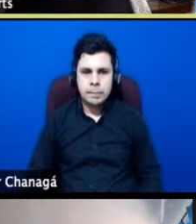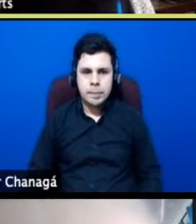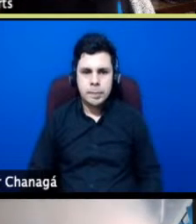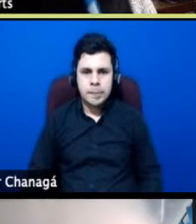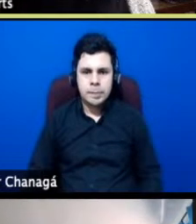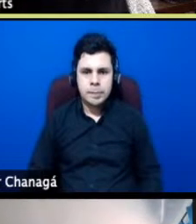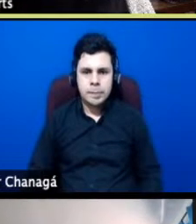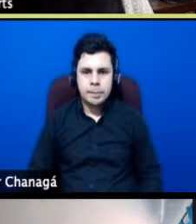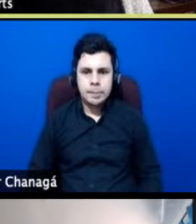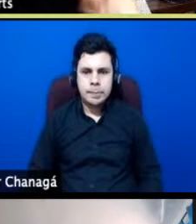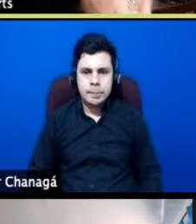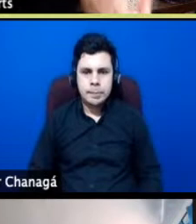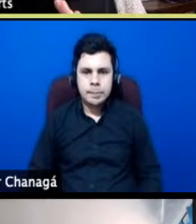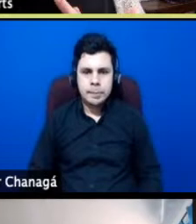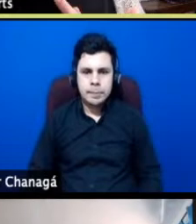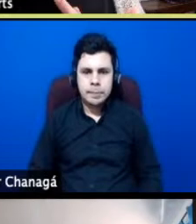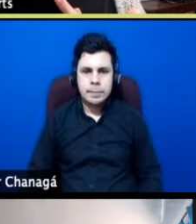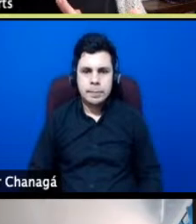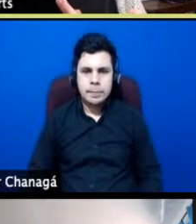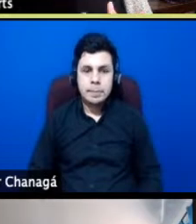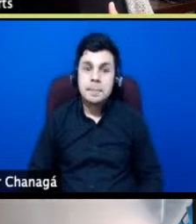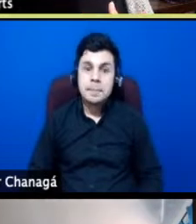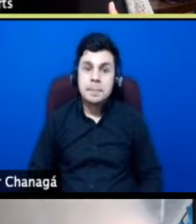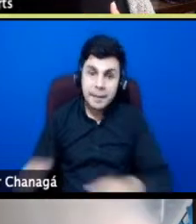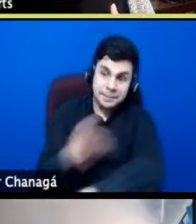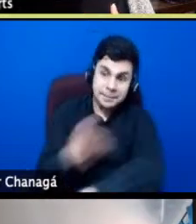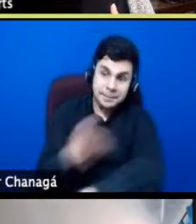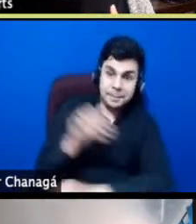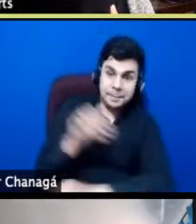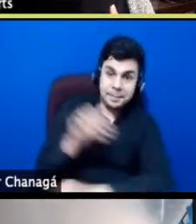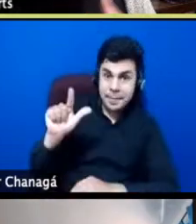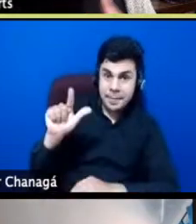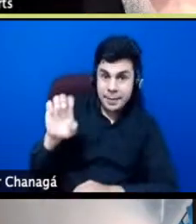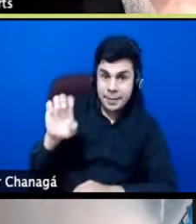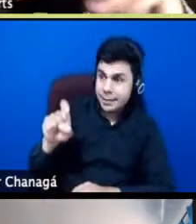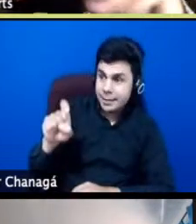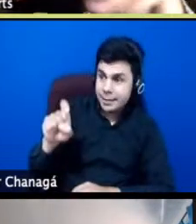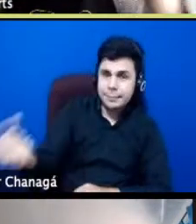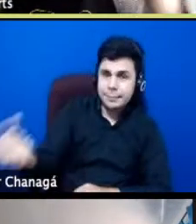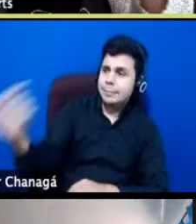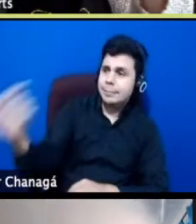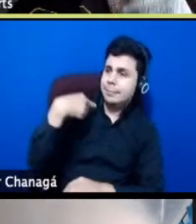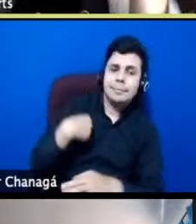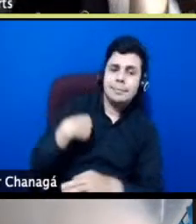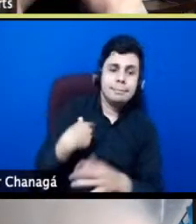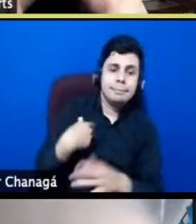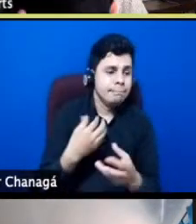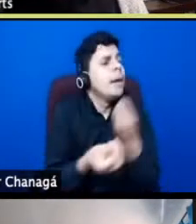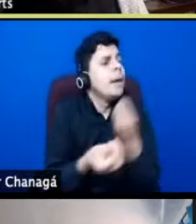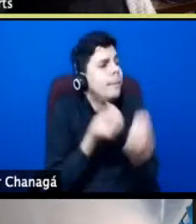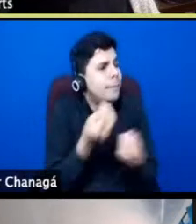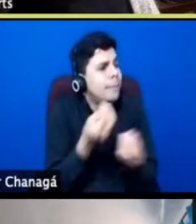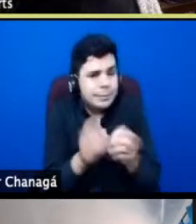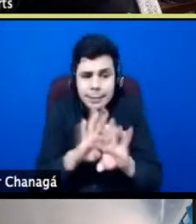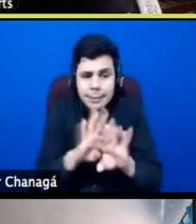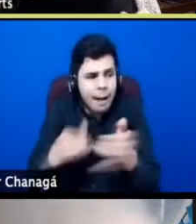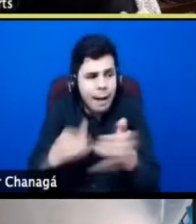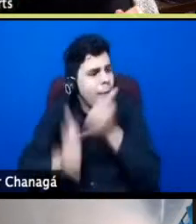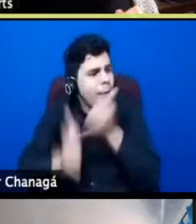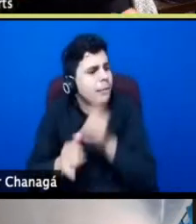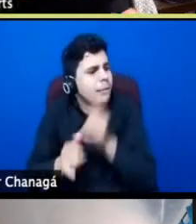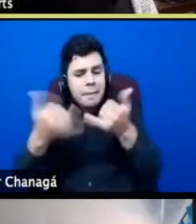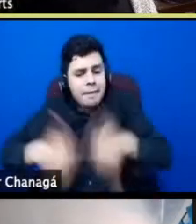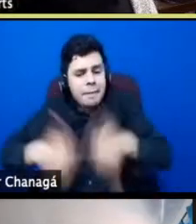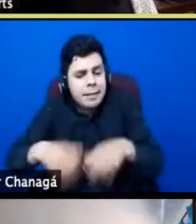me estaba posteando la pregunta de qué vamos a hacer y cómo vamos a finalizar. Y entonces yo estoy proponiendo